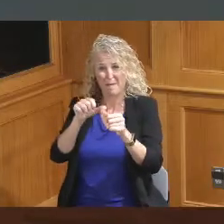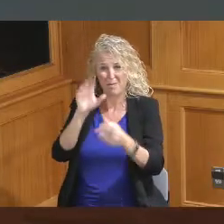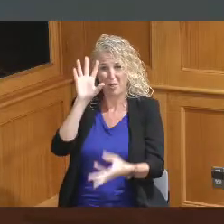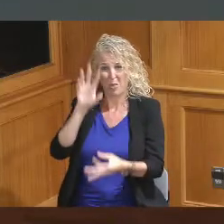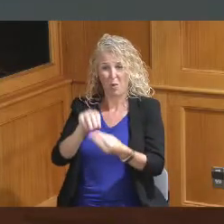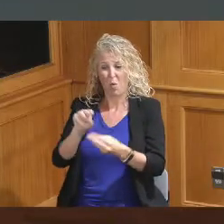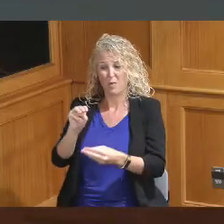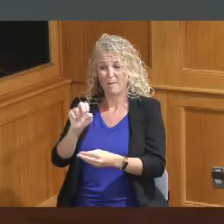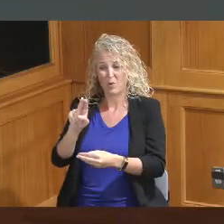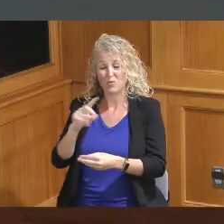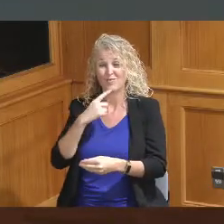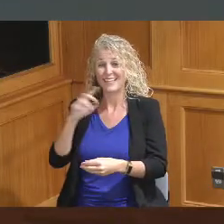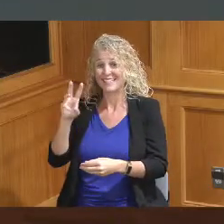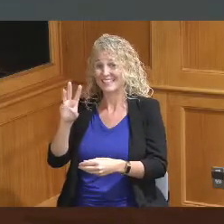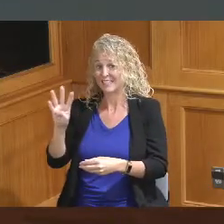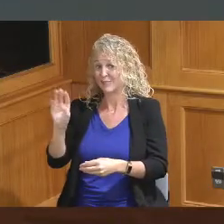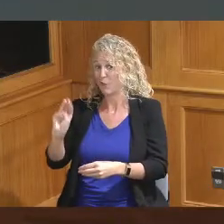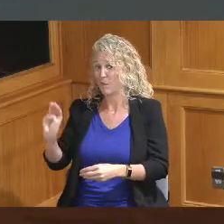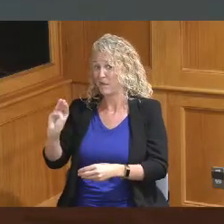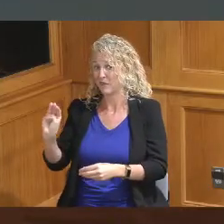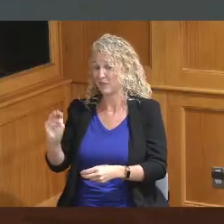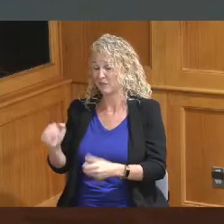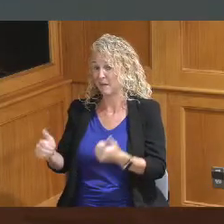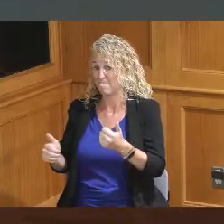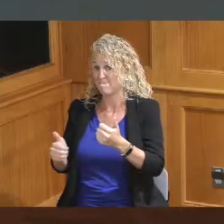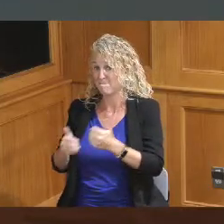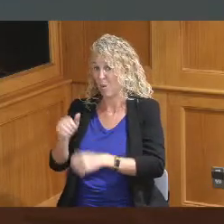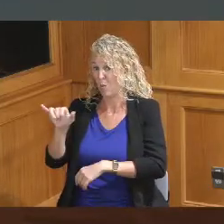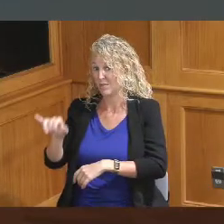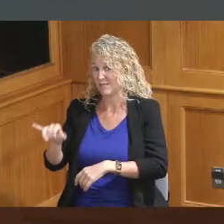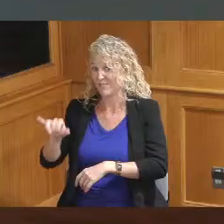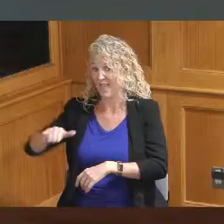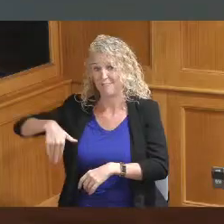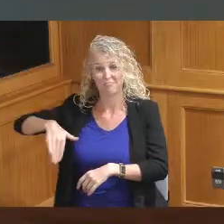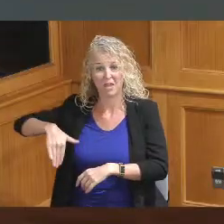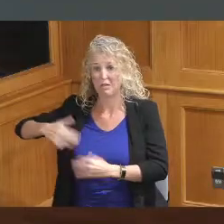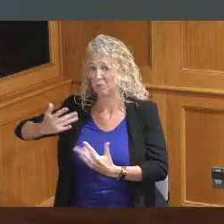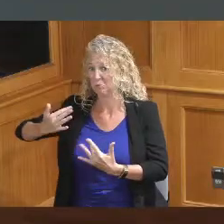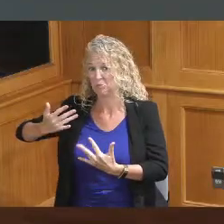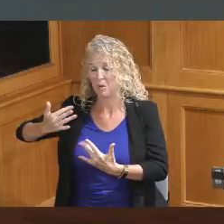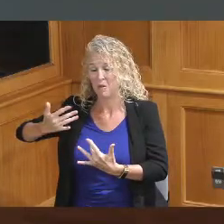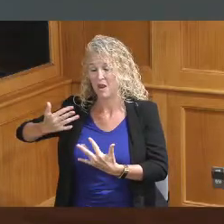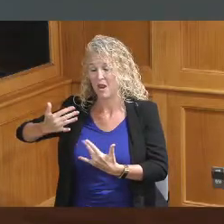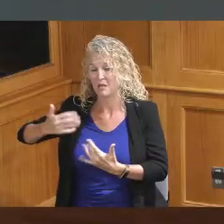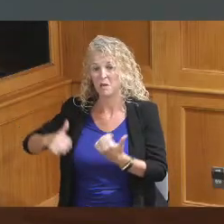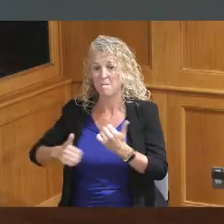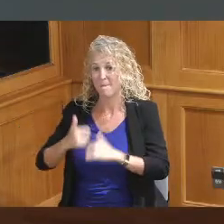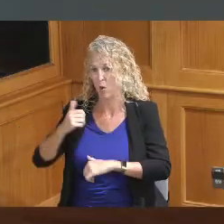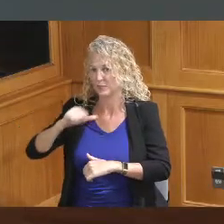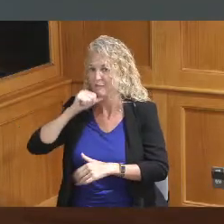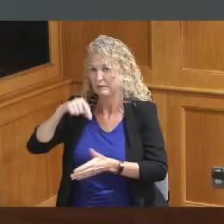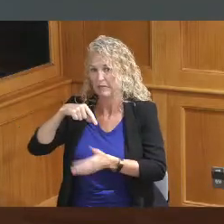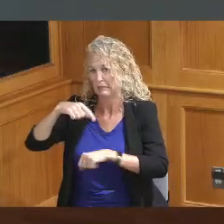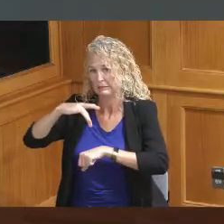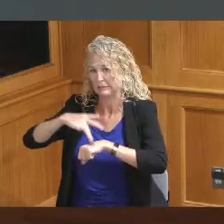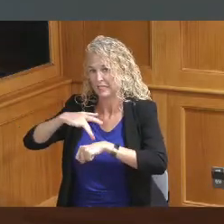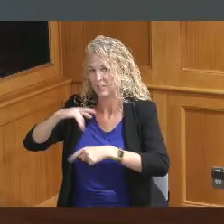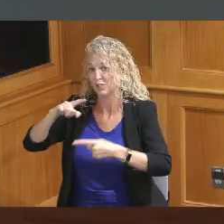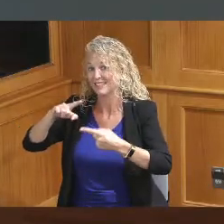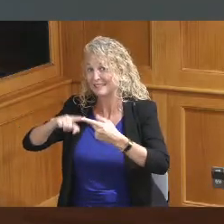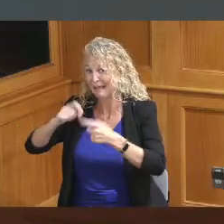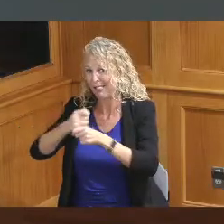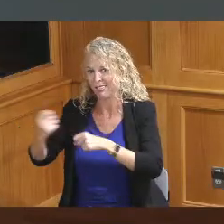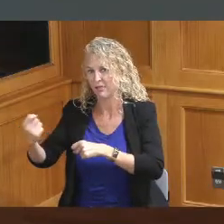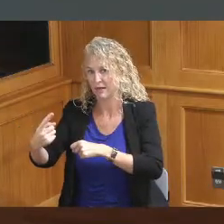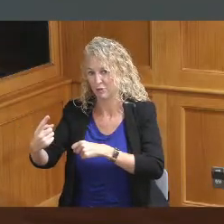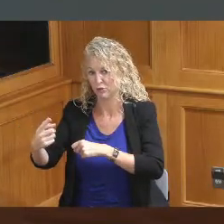was $64 million. A lot of that is not going to be procured until later this year. Most of it won't be spent until